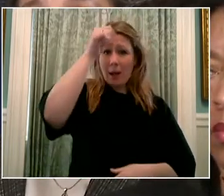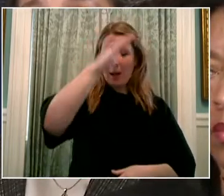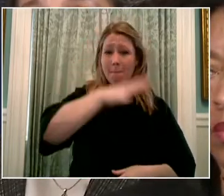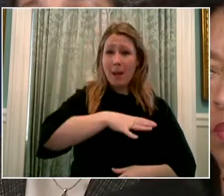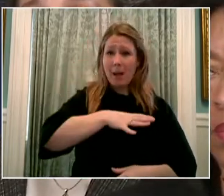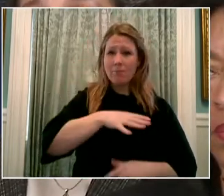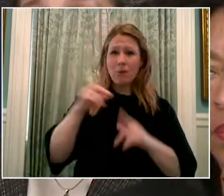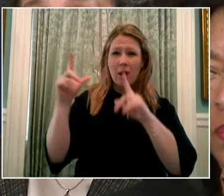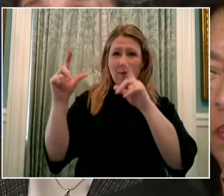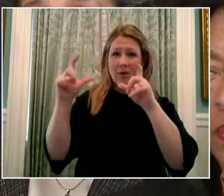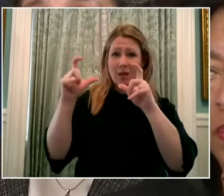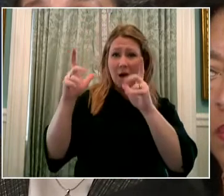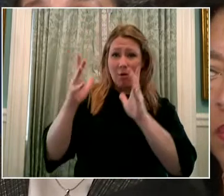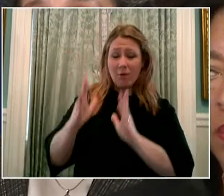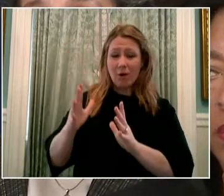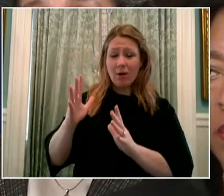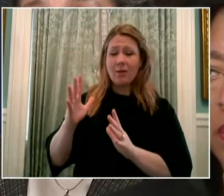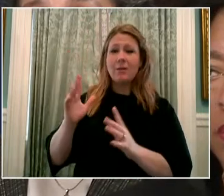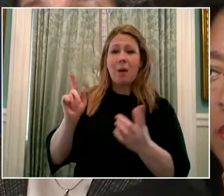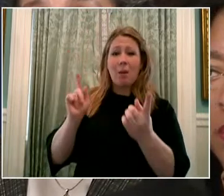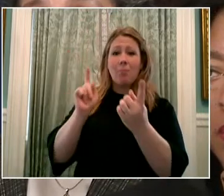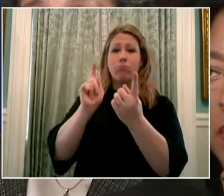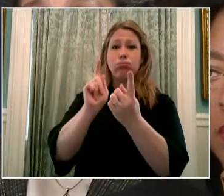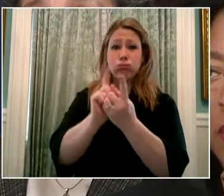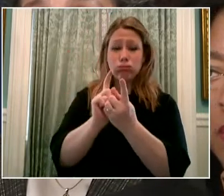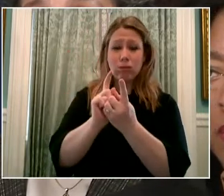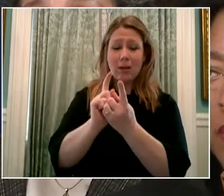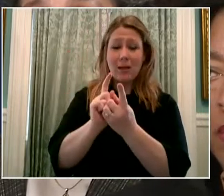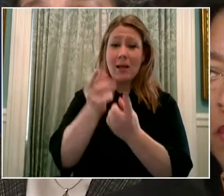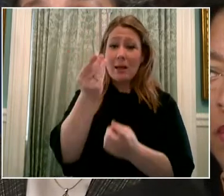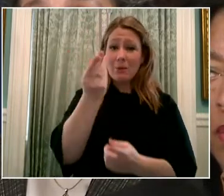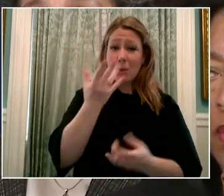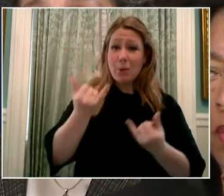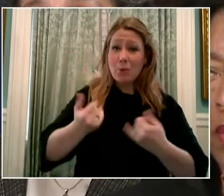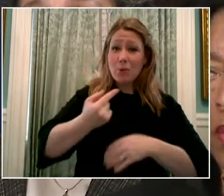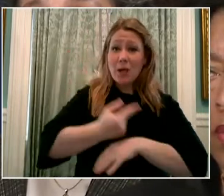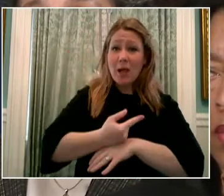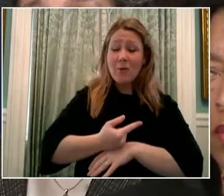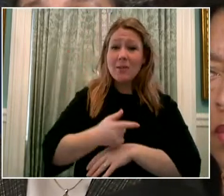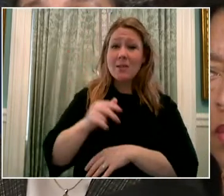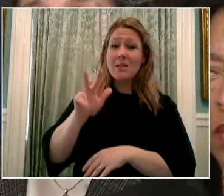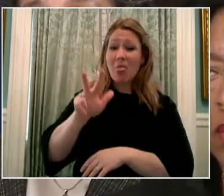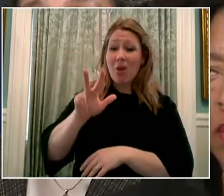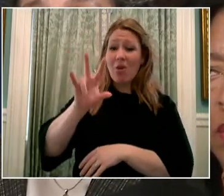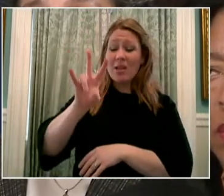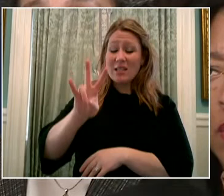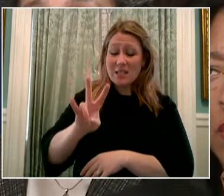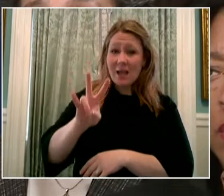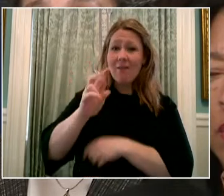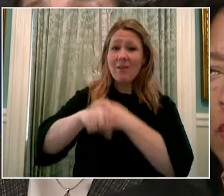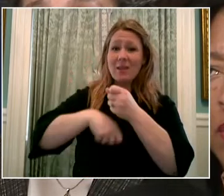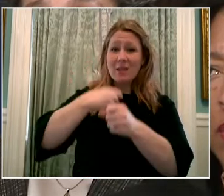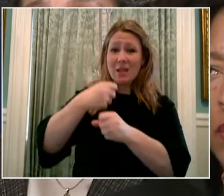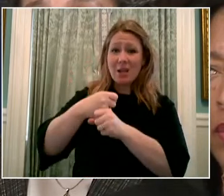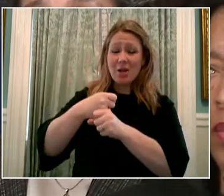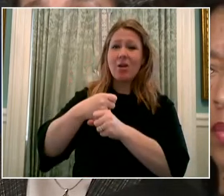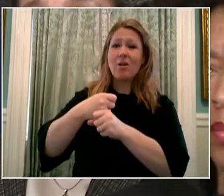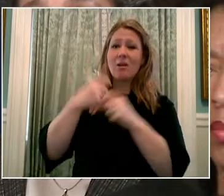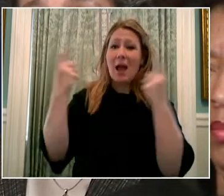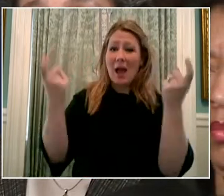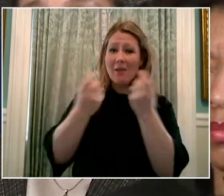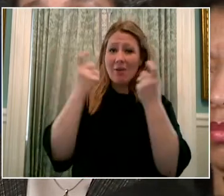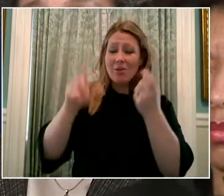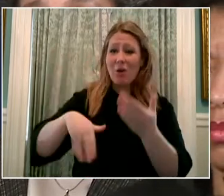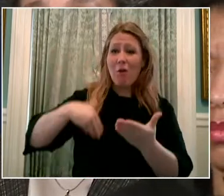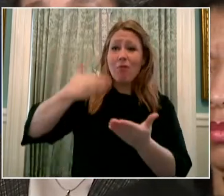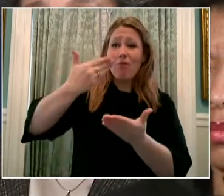37th anniversary of him being in this country. He said that he came here from, I believe it was Brazil, with his son in tow, and then he